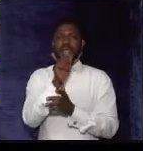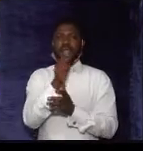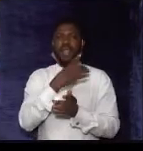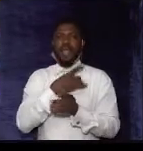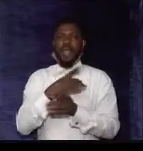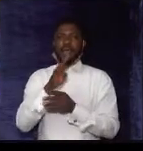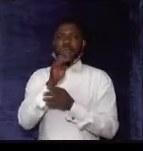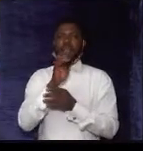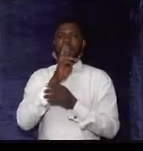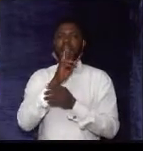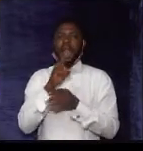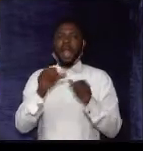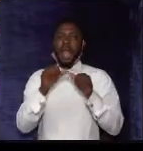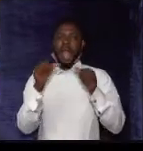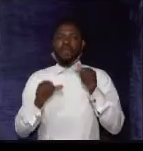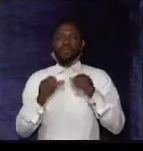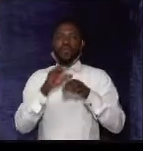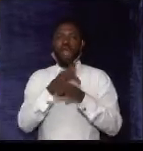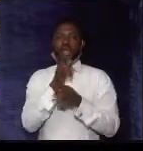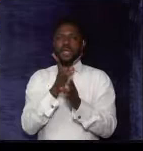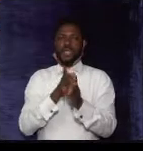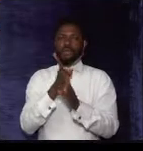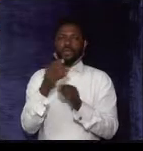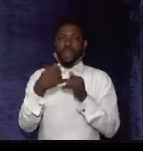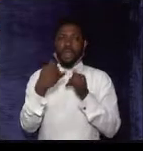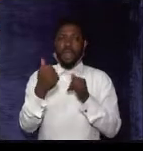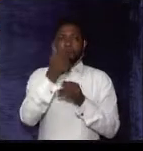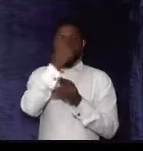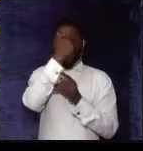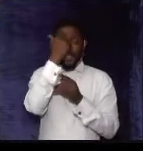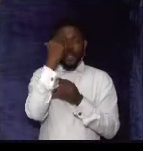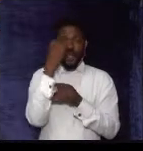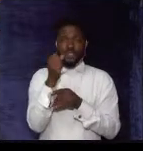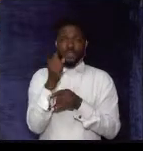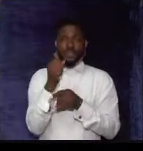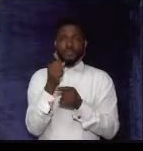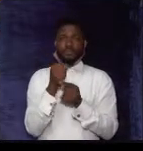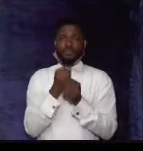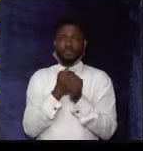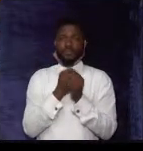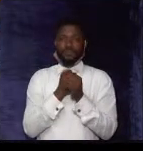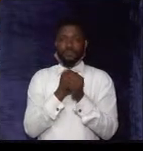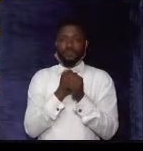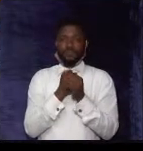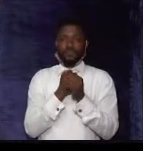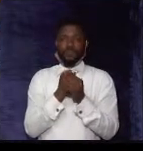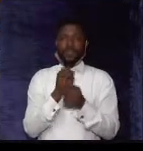say that A and B are angles on a straight line because